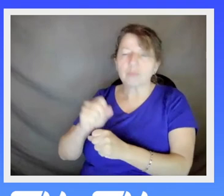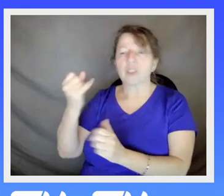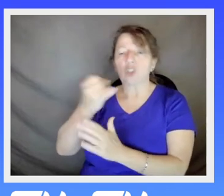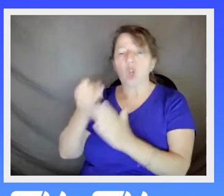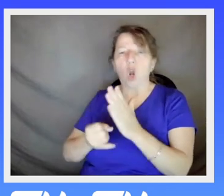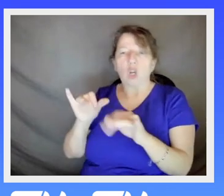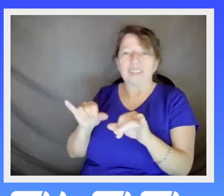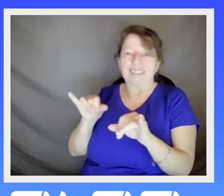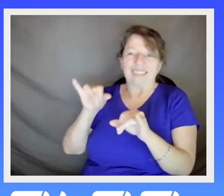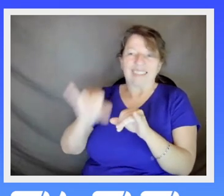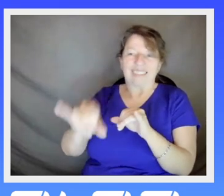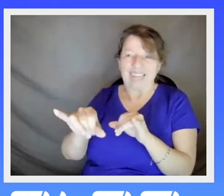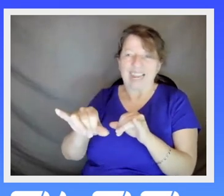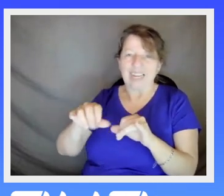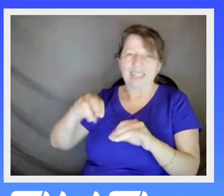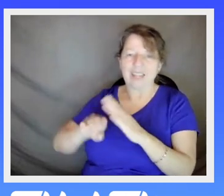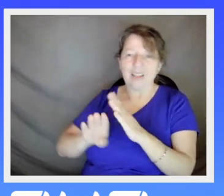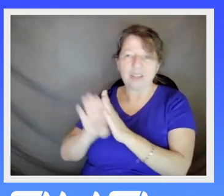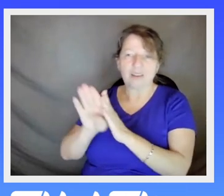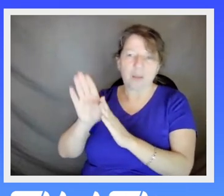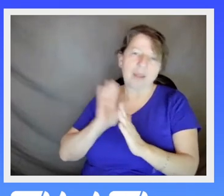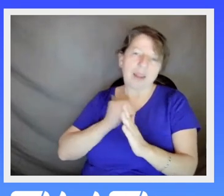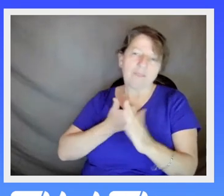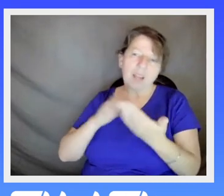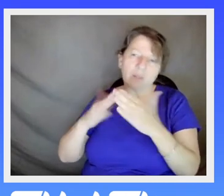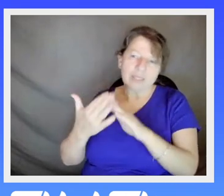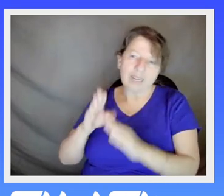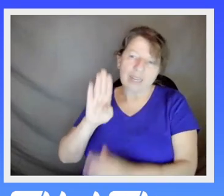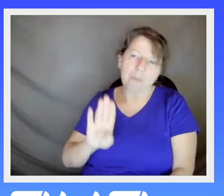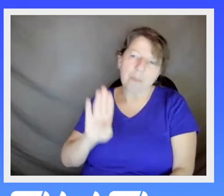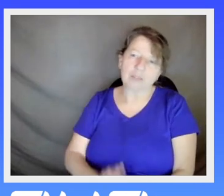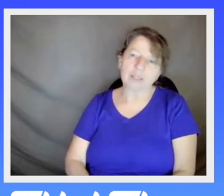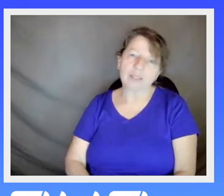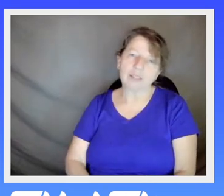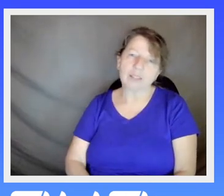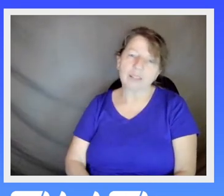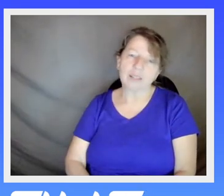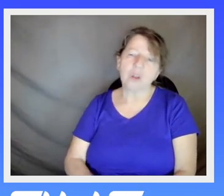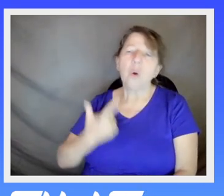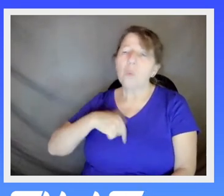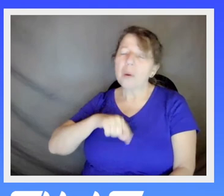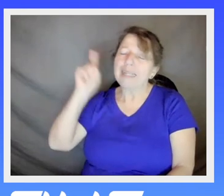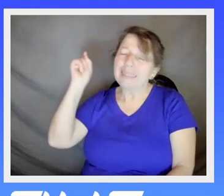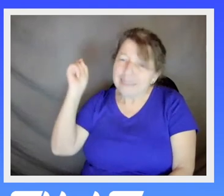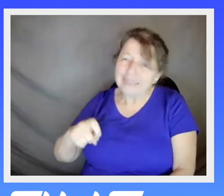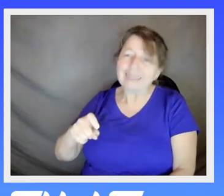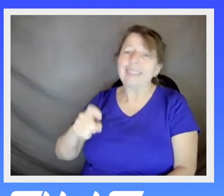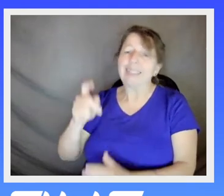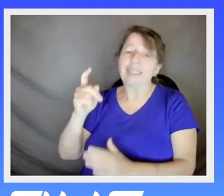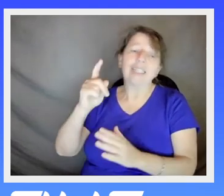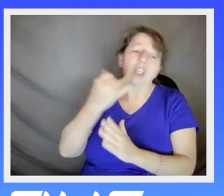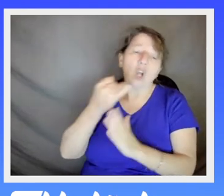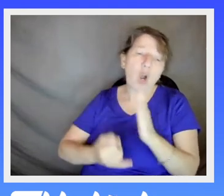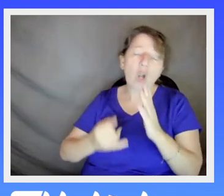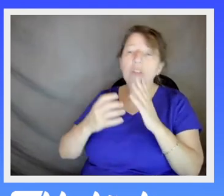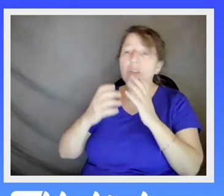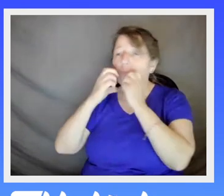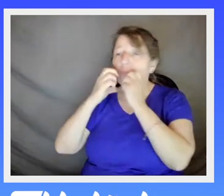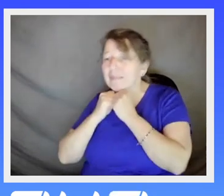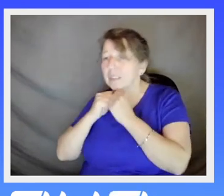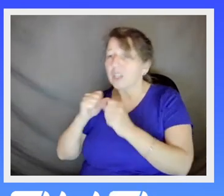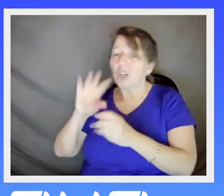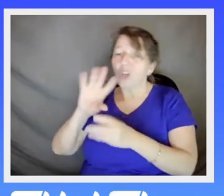built environment in our city. It is critical that we help save arts organizations, cultural organizations, as